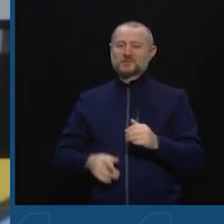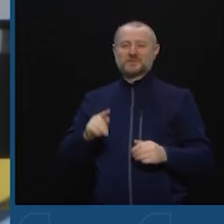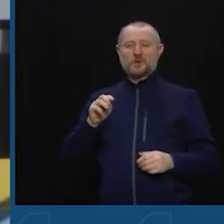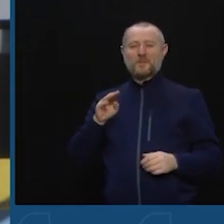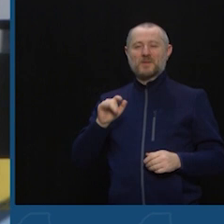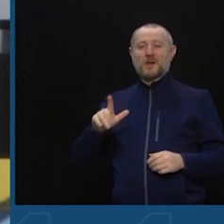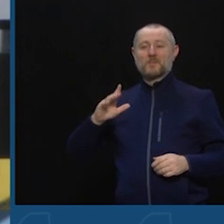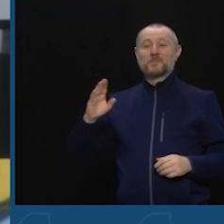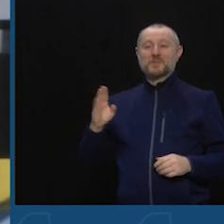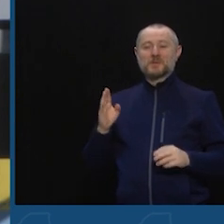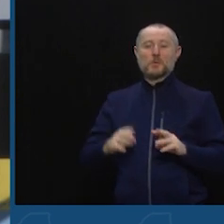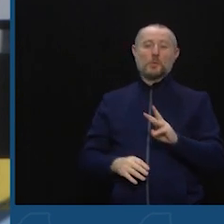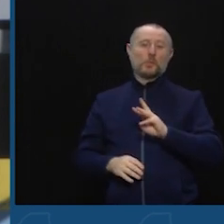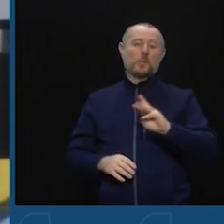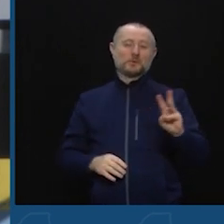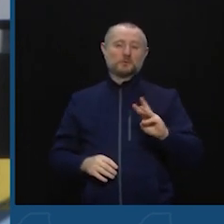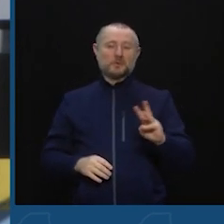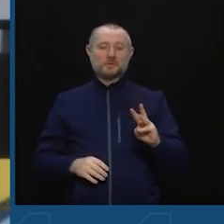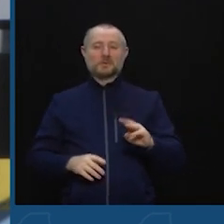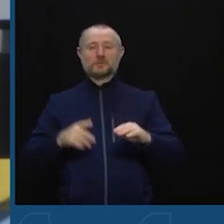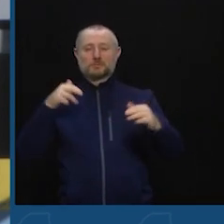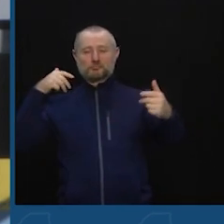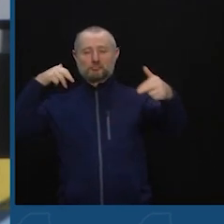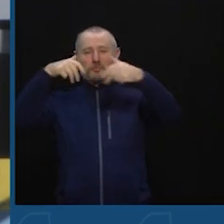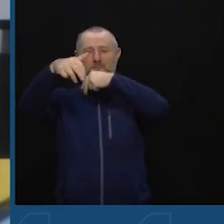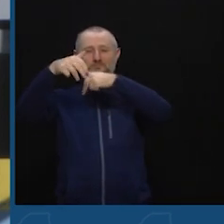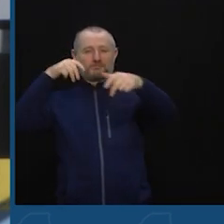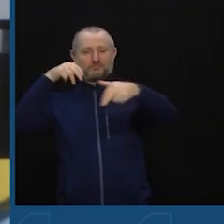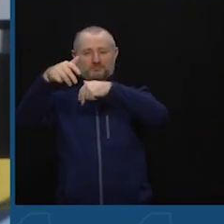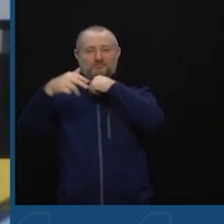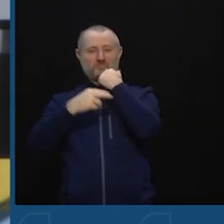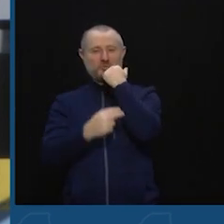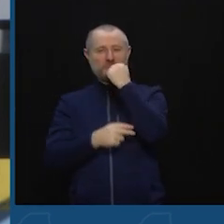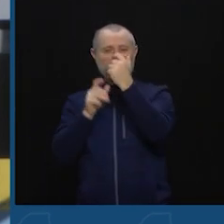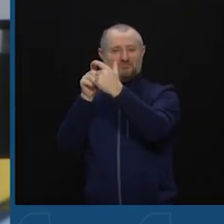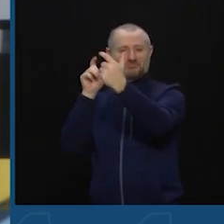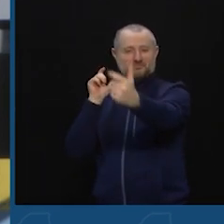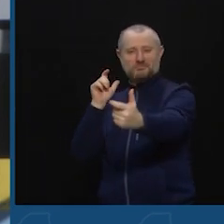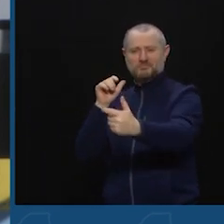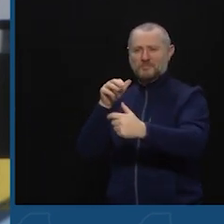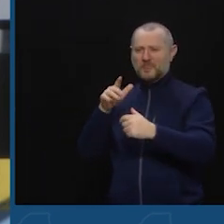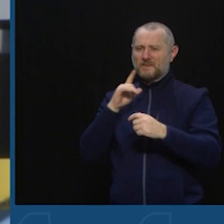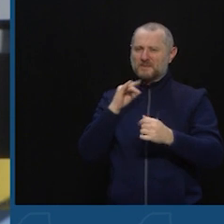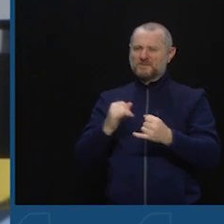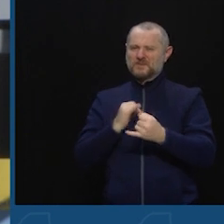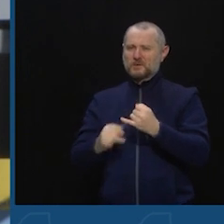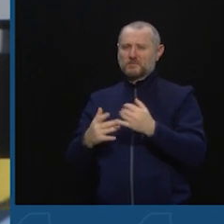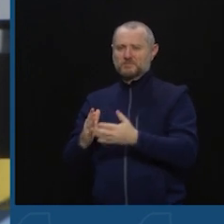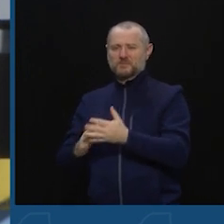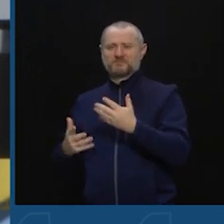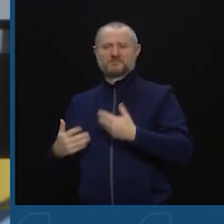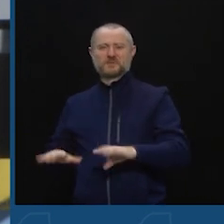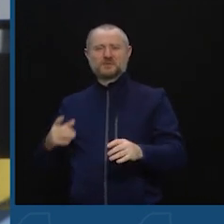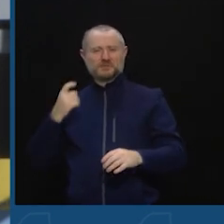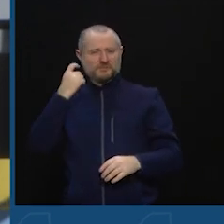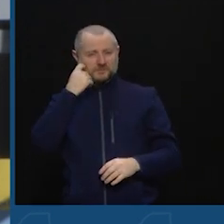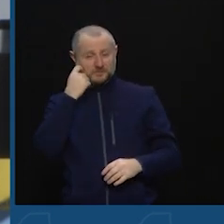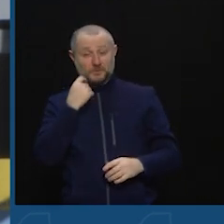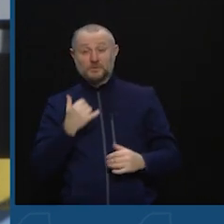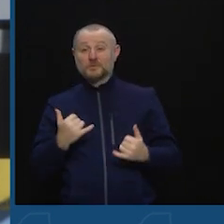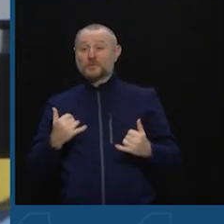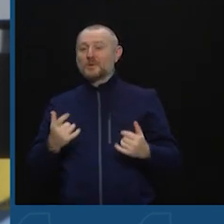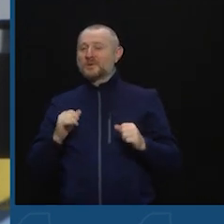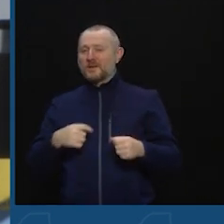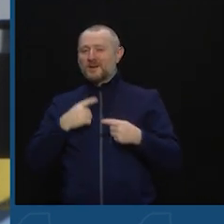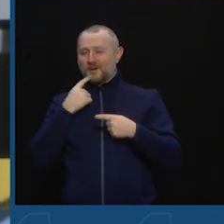Sky Bridge. Let's get that Sky Bridge opened up. That was the final piece of the puzzle that allows us now to say that we are